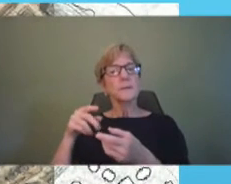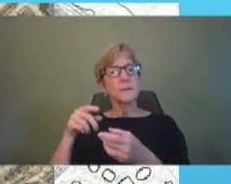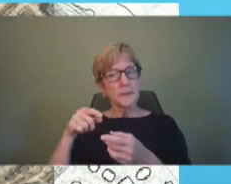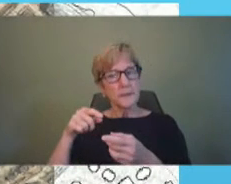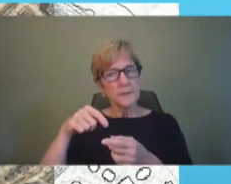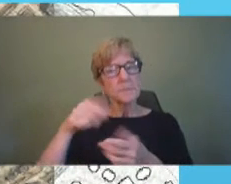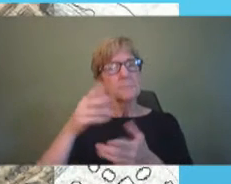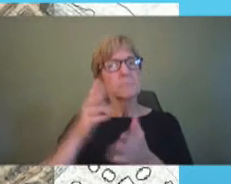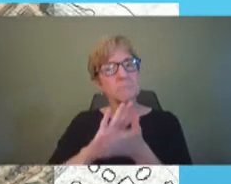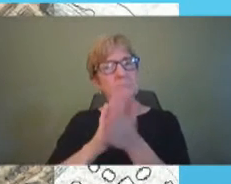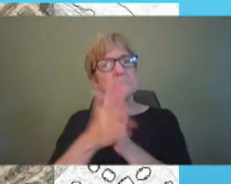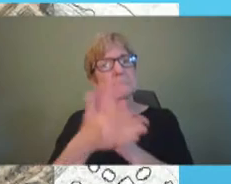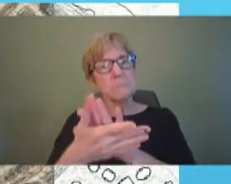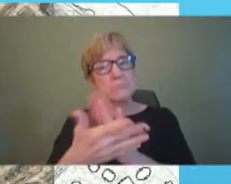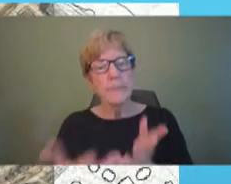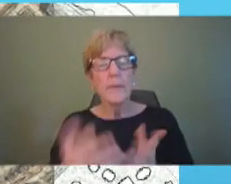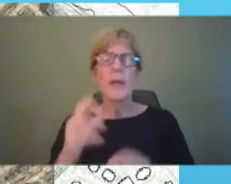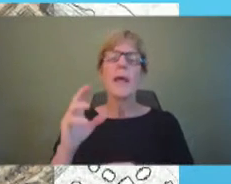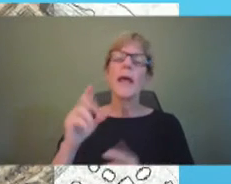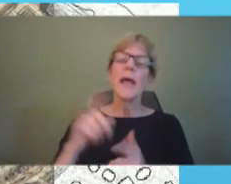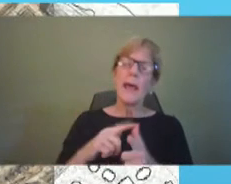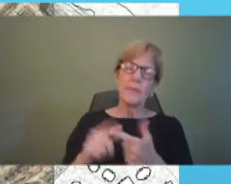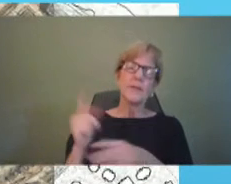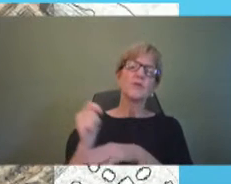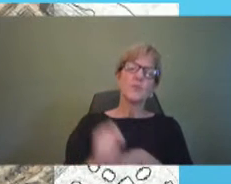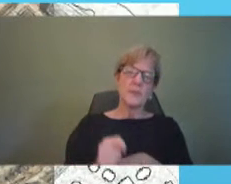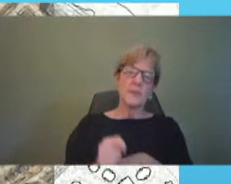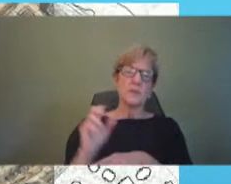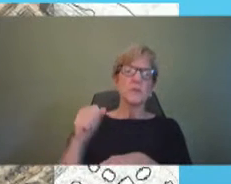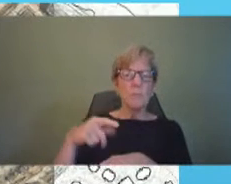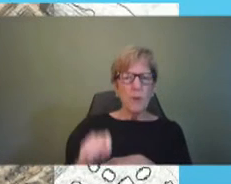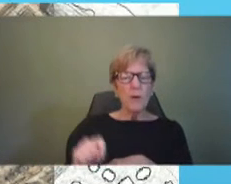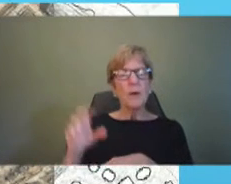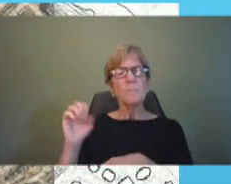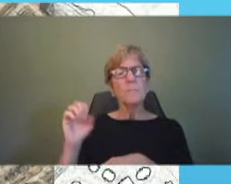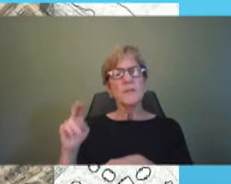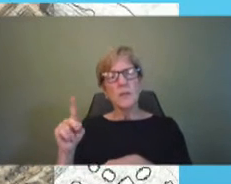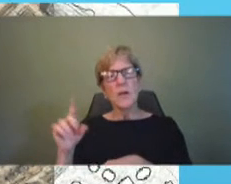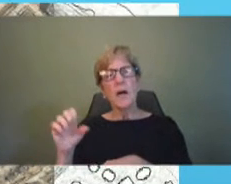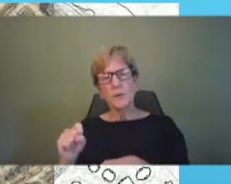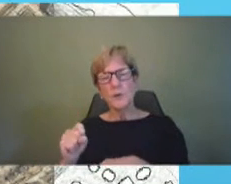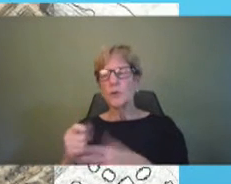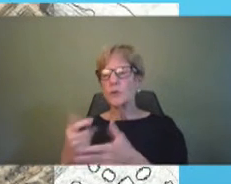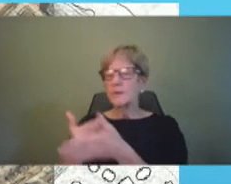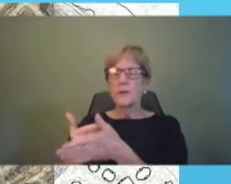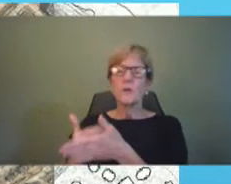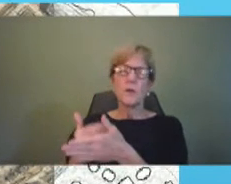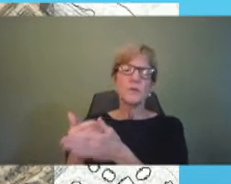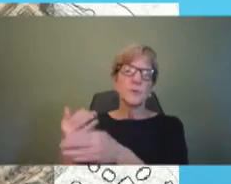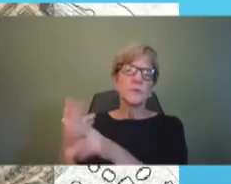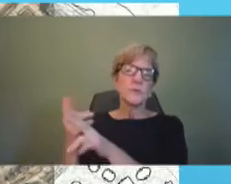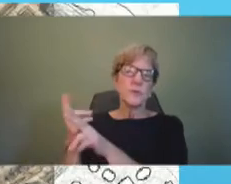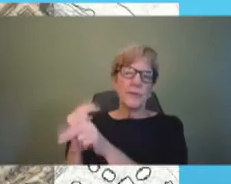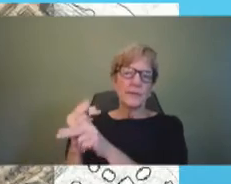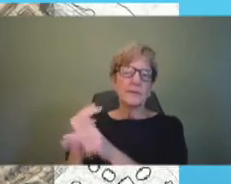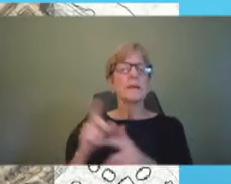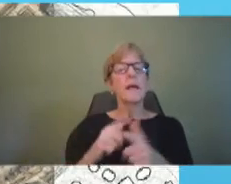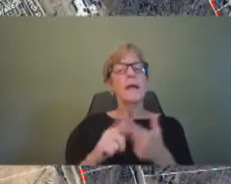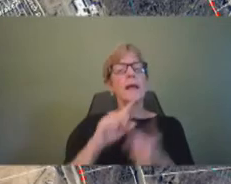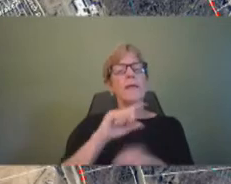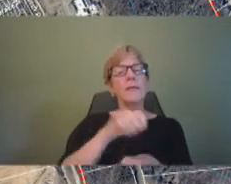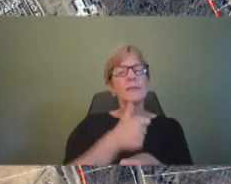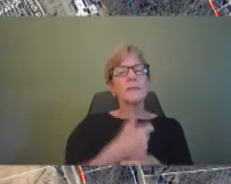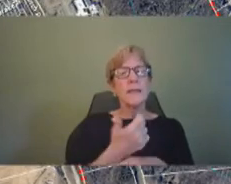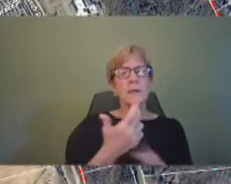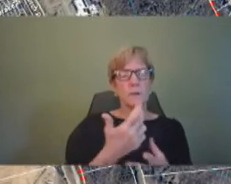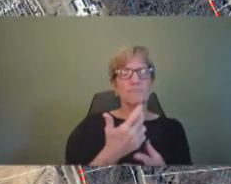traditional multif family housing uh closer to the interstates and a little bit further away from those single family homes um again